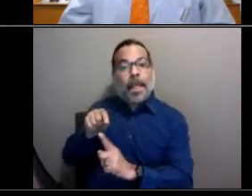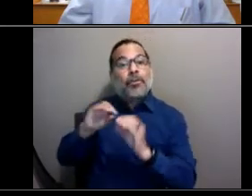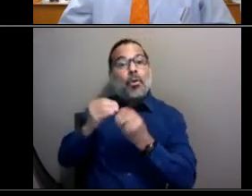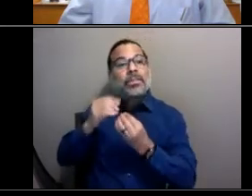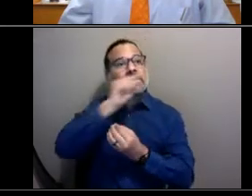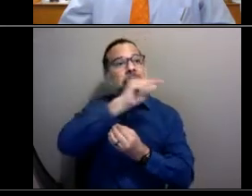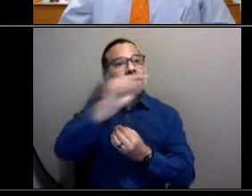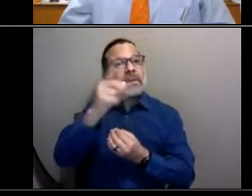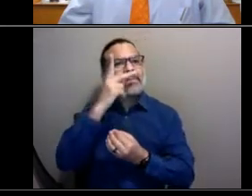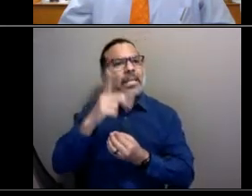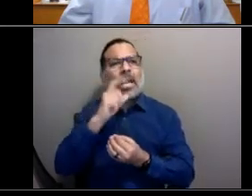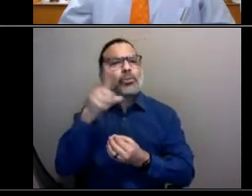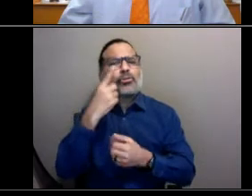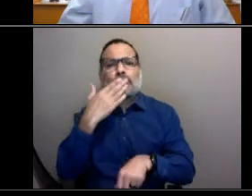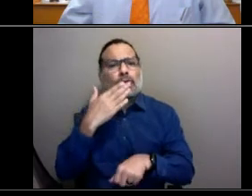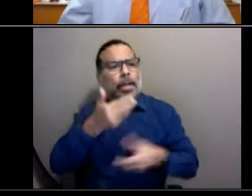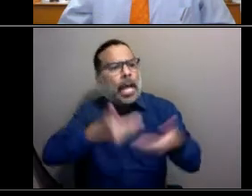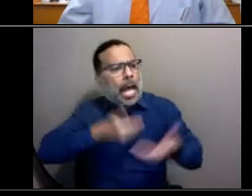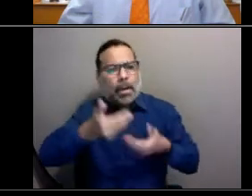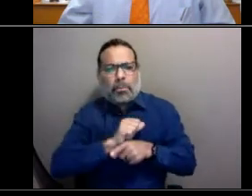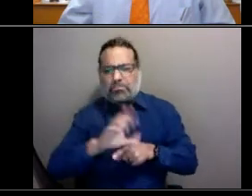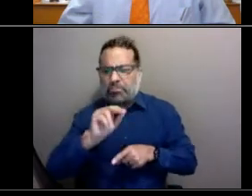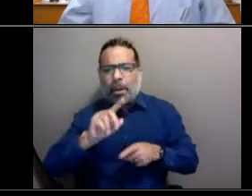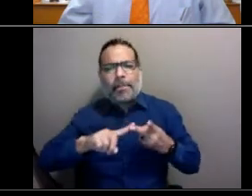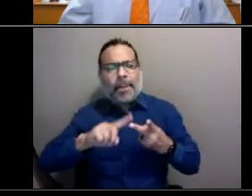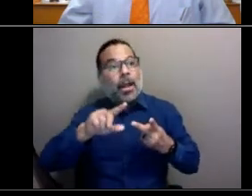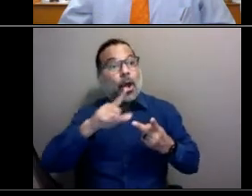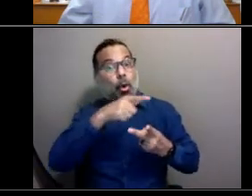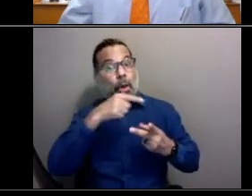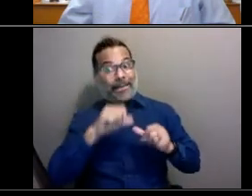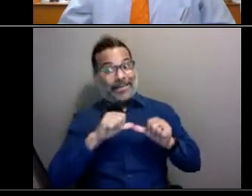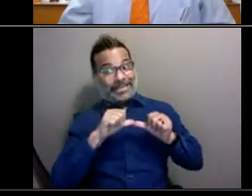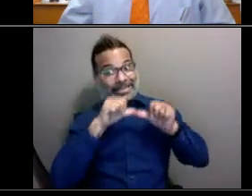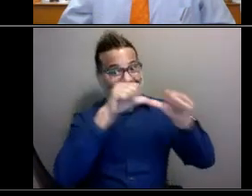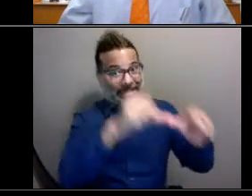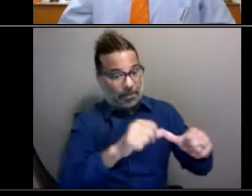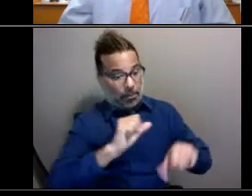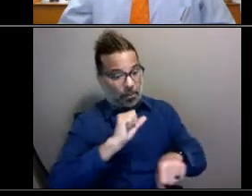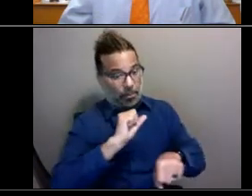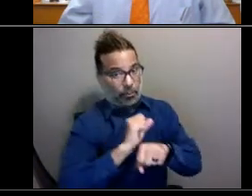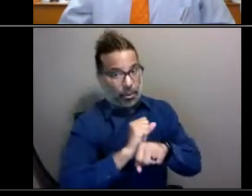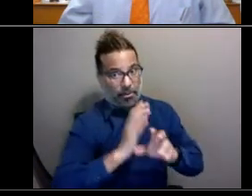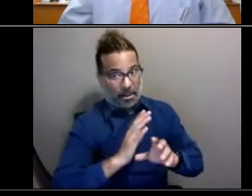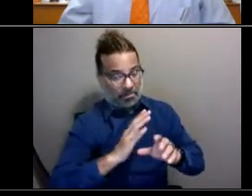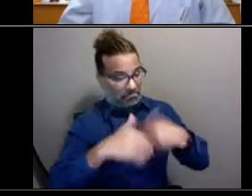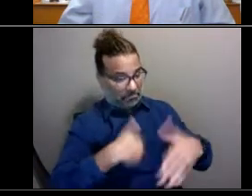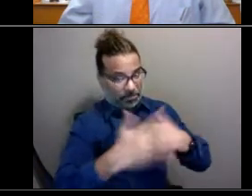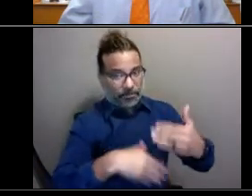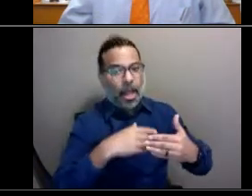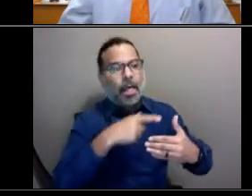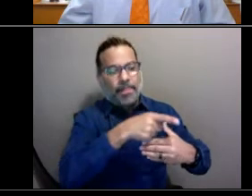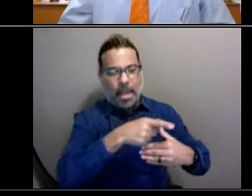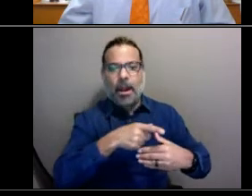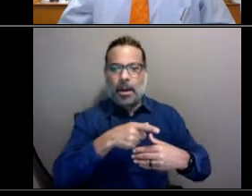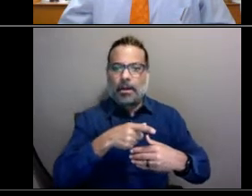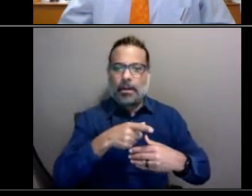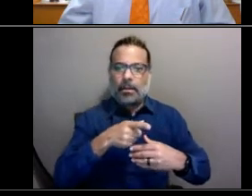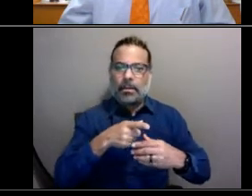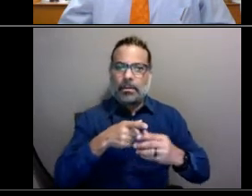just with good employment practices, but sustainable employment practices, are making that argument